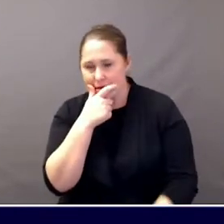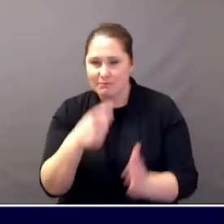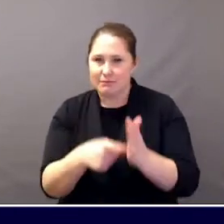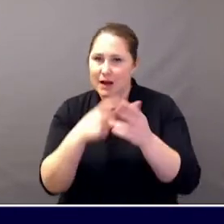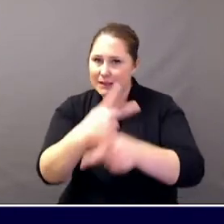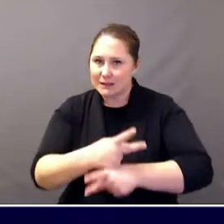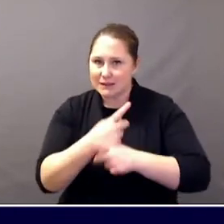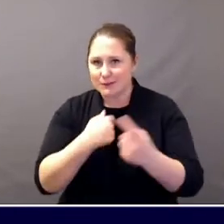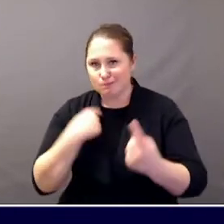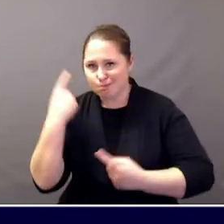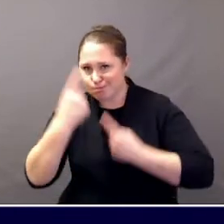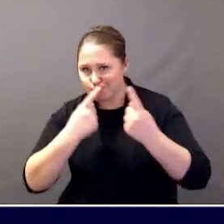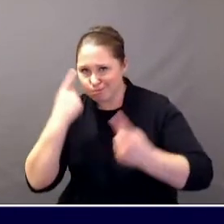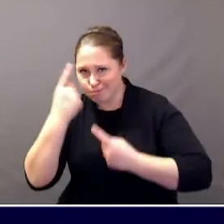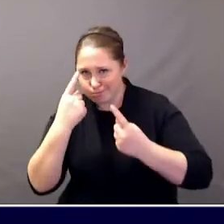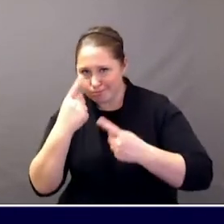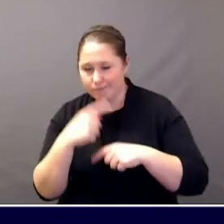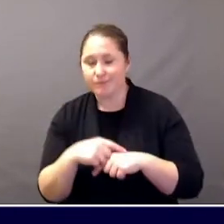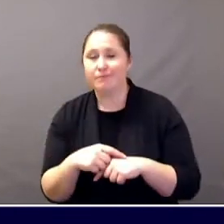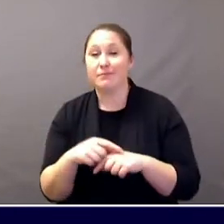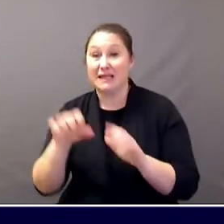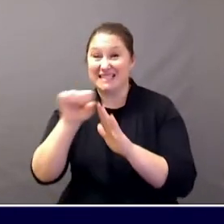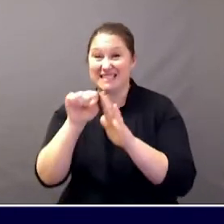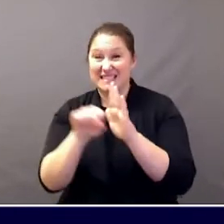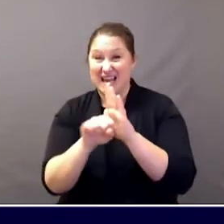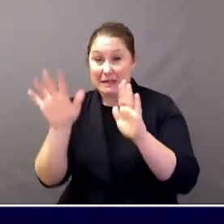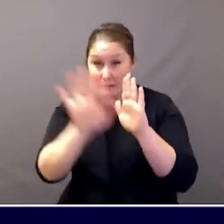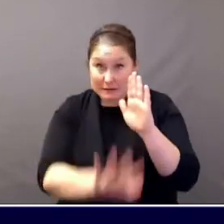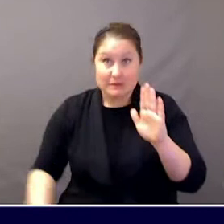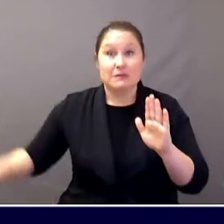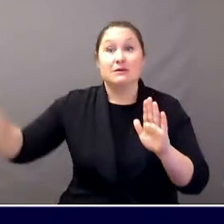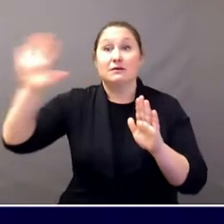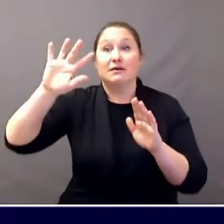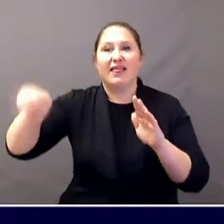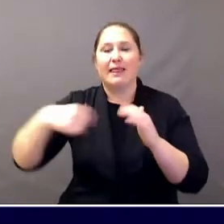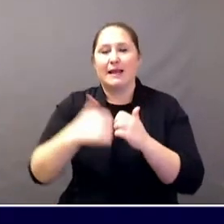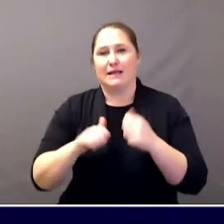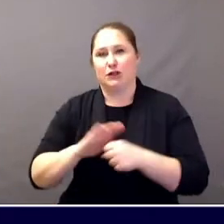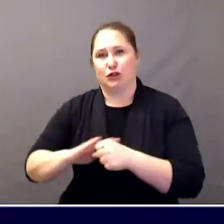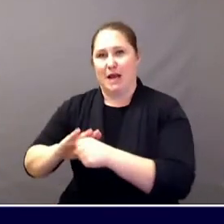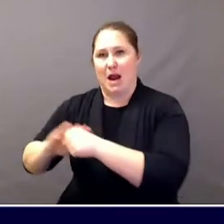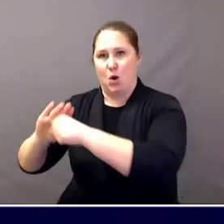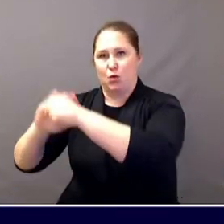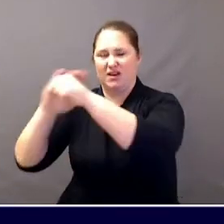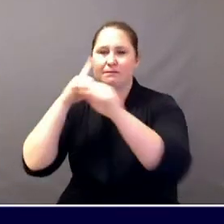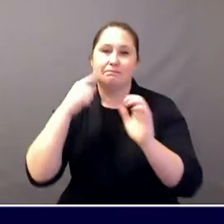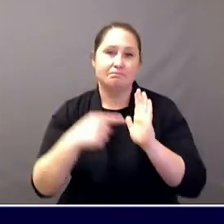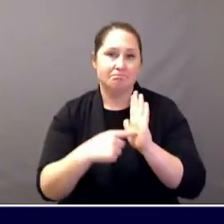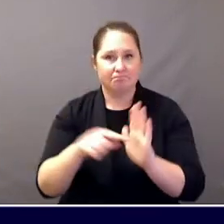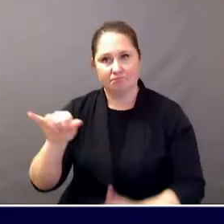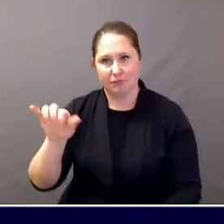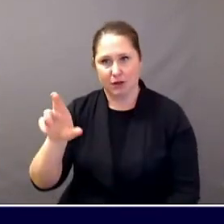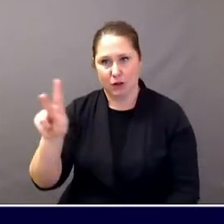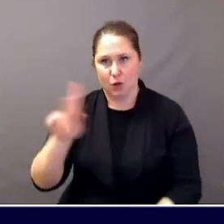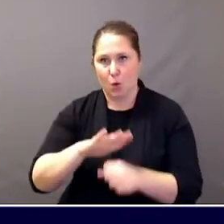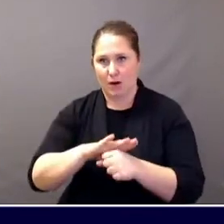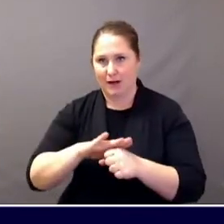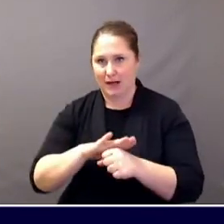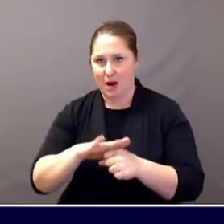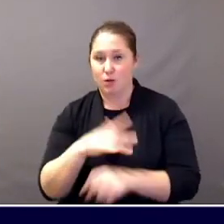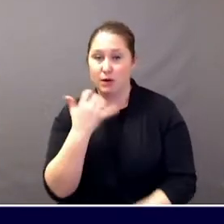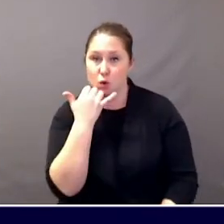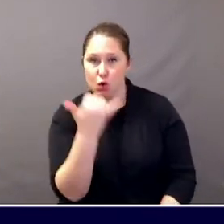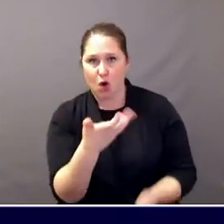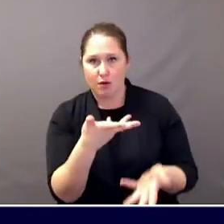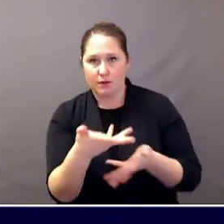started working with county level folks. For example, in York County, one of the first, I think the first group that we called